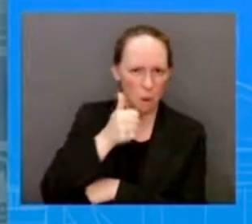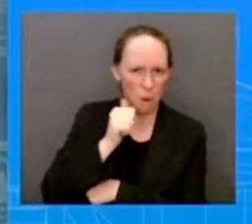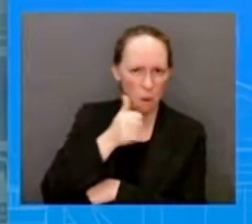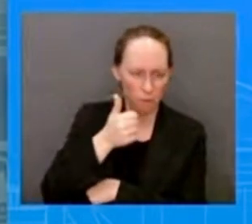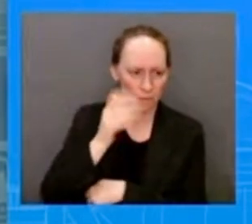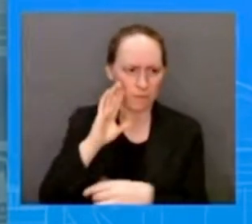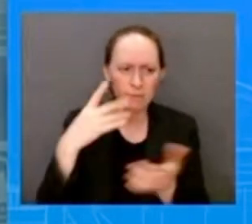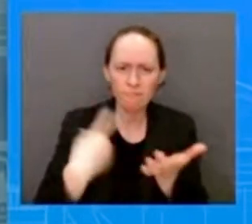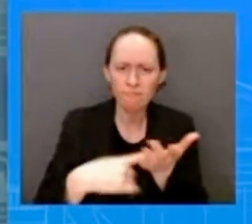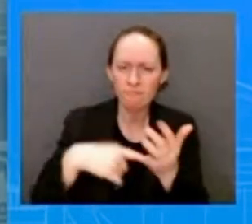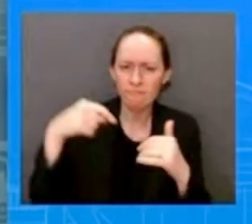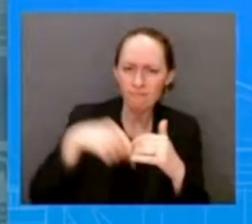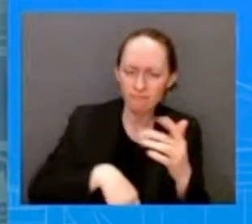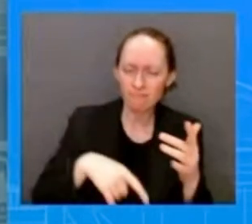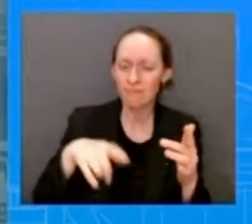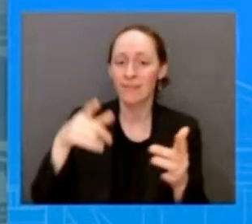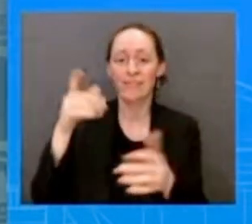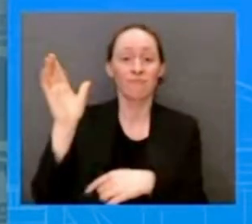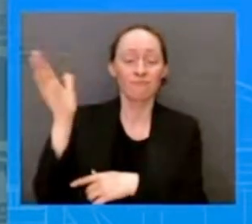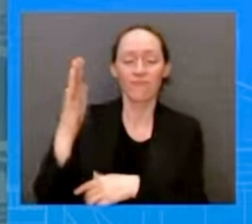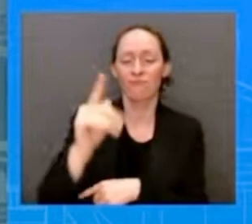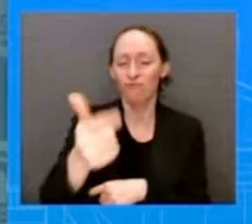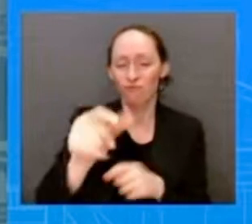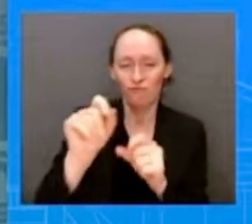Good afternoon, everybody.